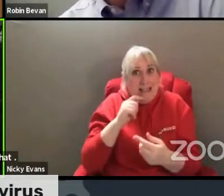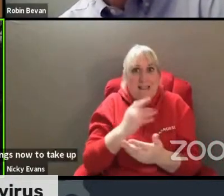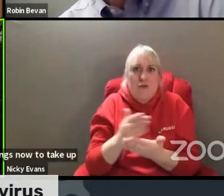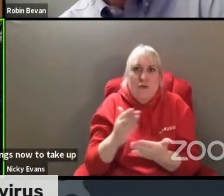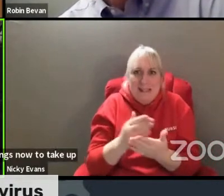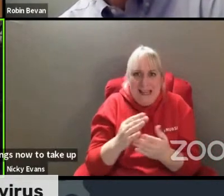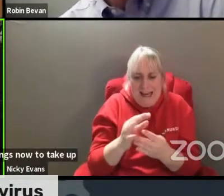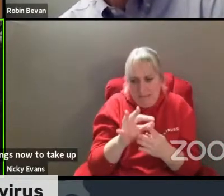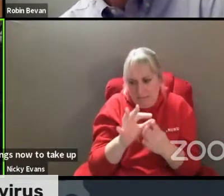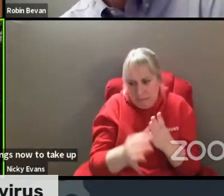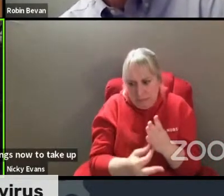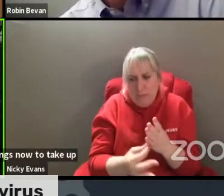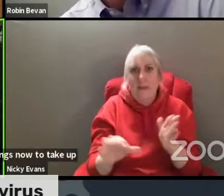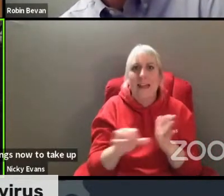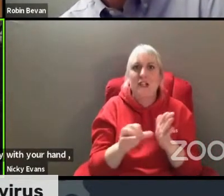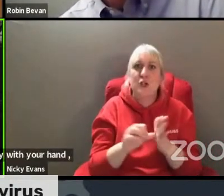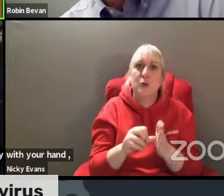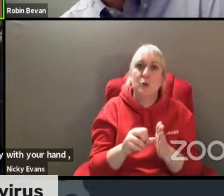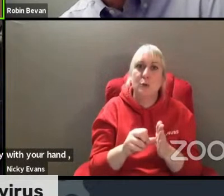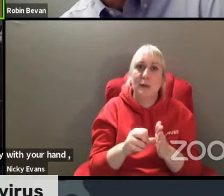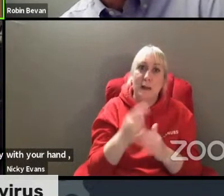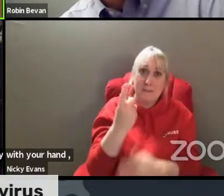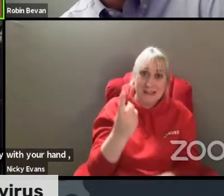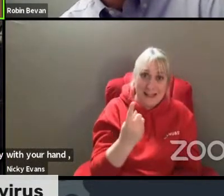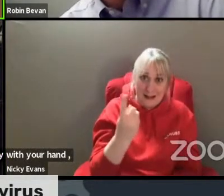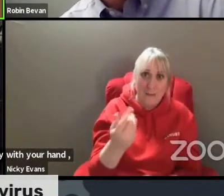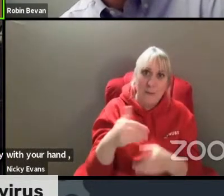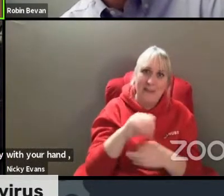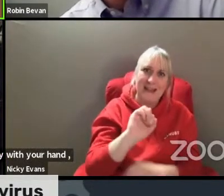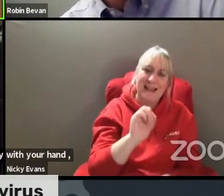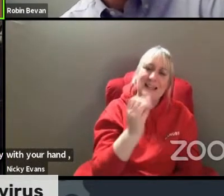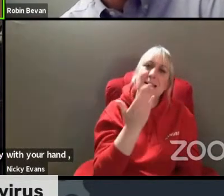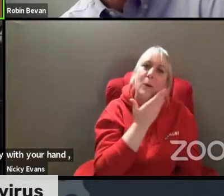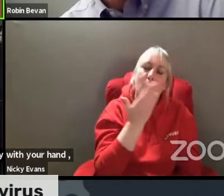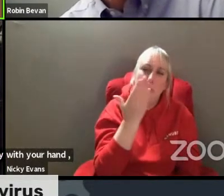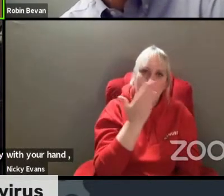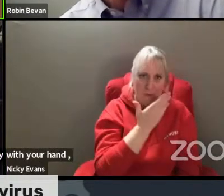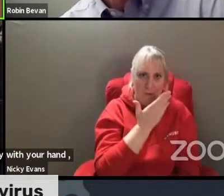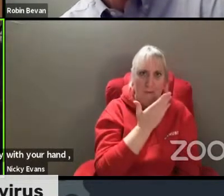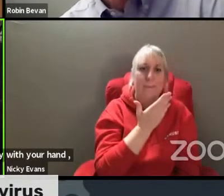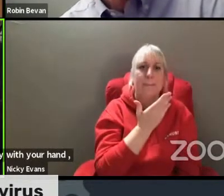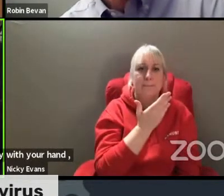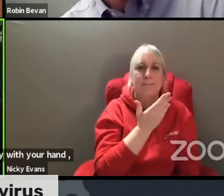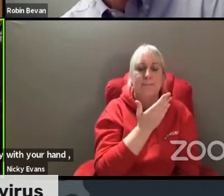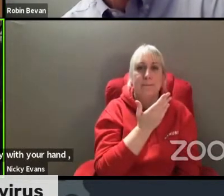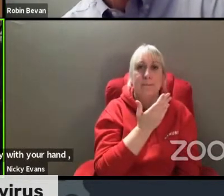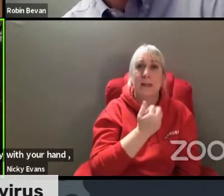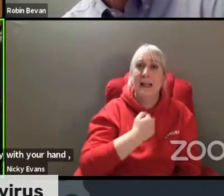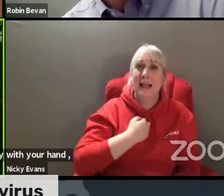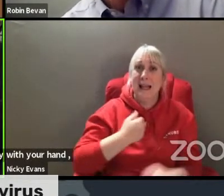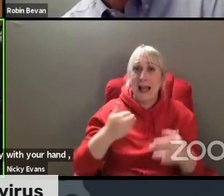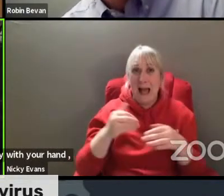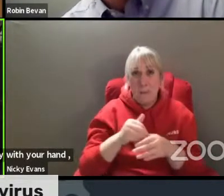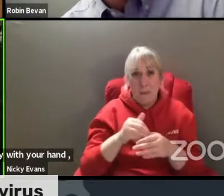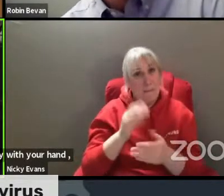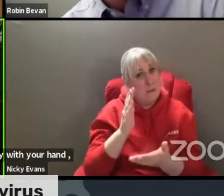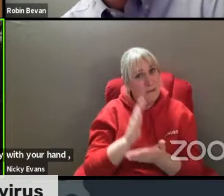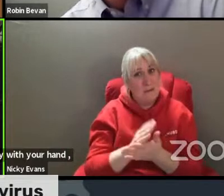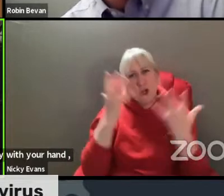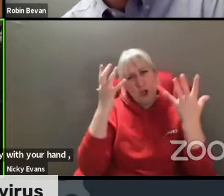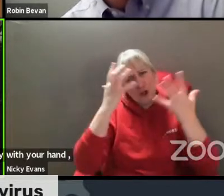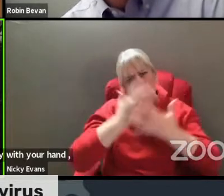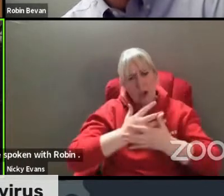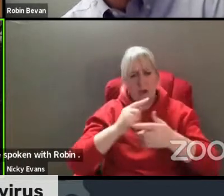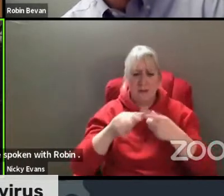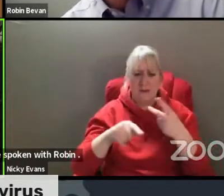these issues with members in these categories at his school. And our members will be concerned about these things. The